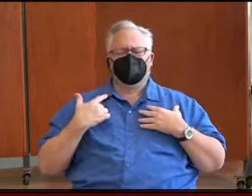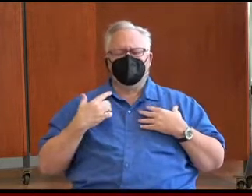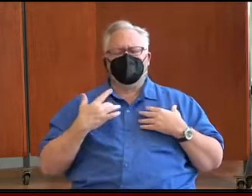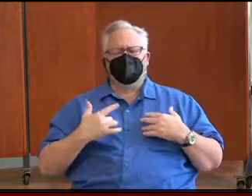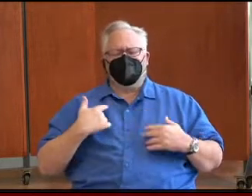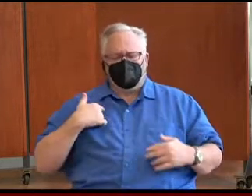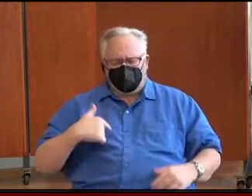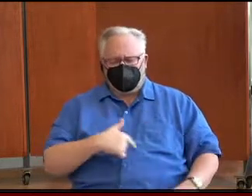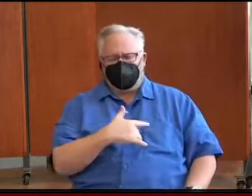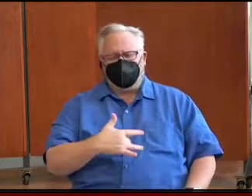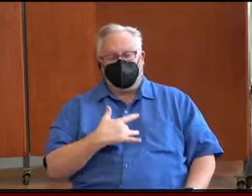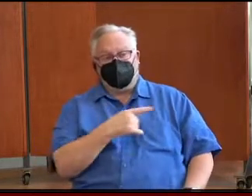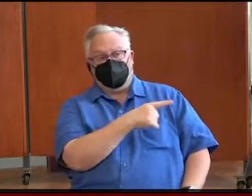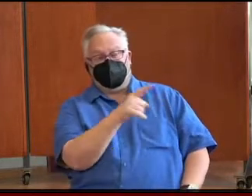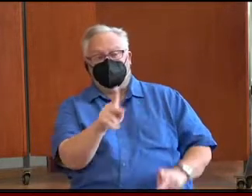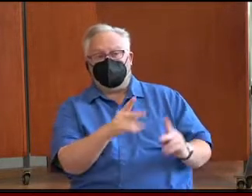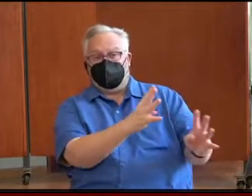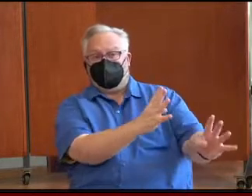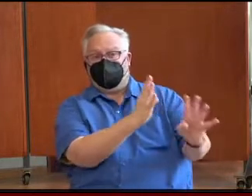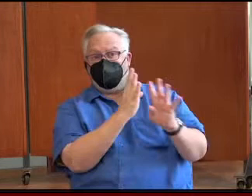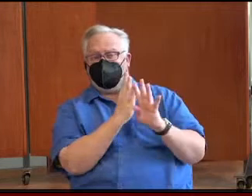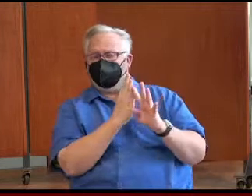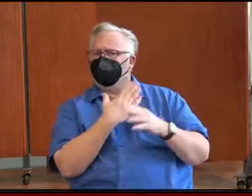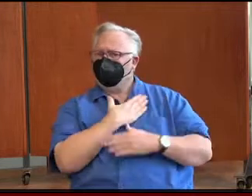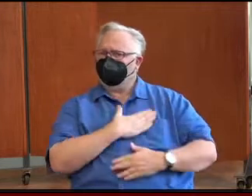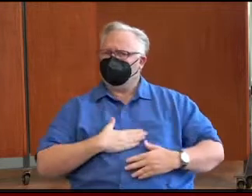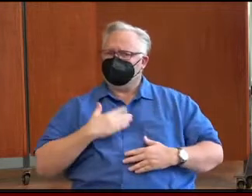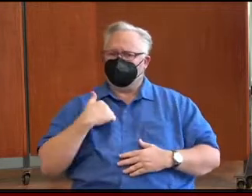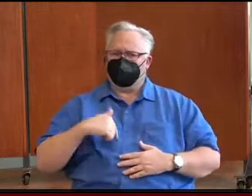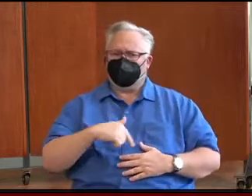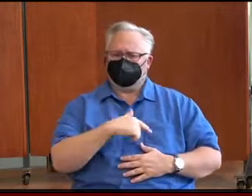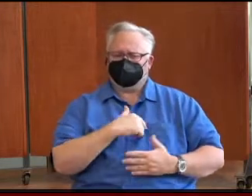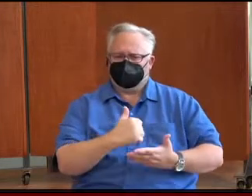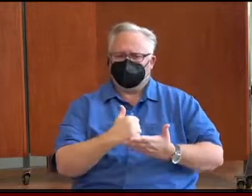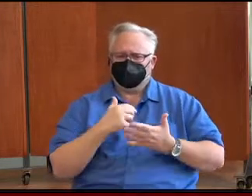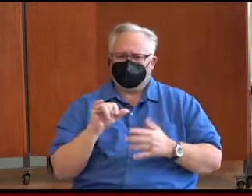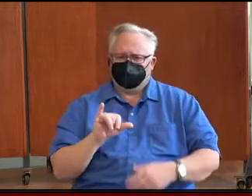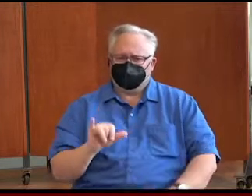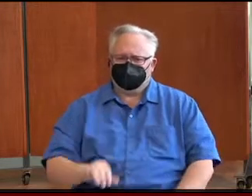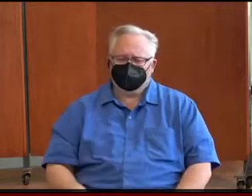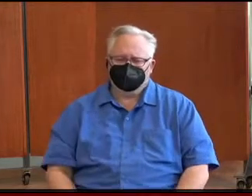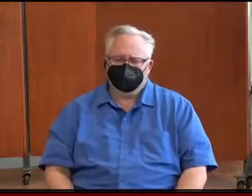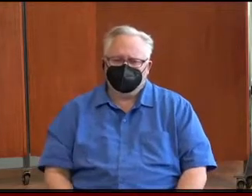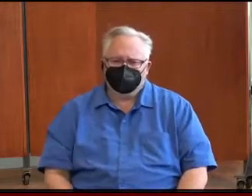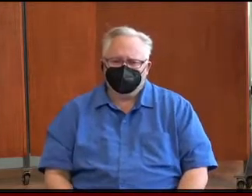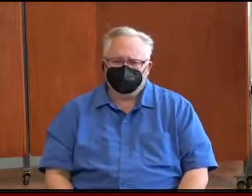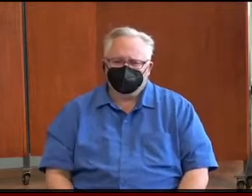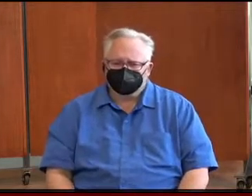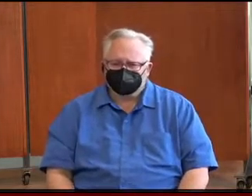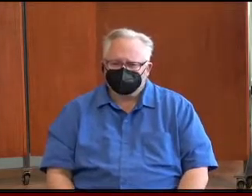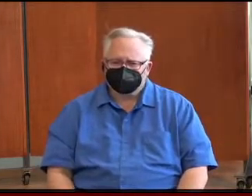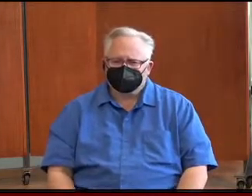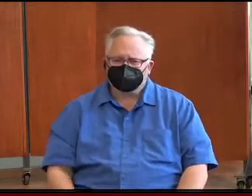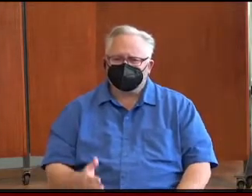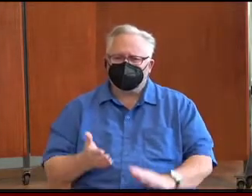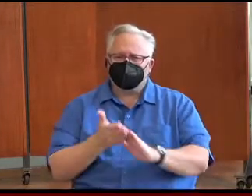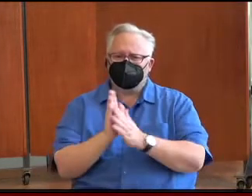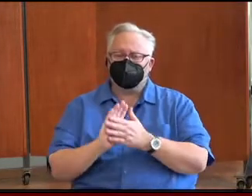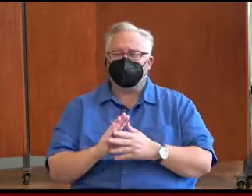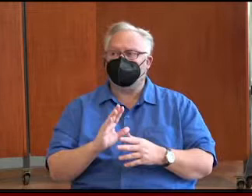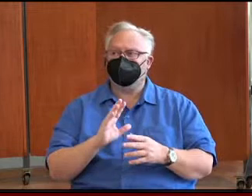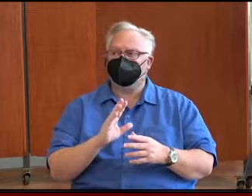appreciated through them, and I know we're doing a good deed. And God returns all the good deeds